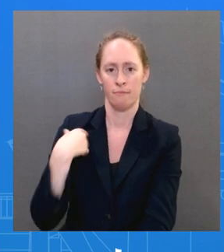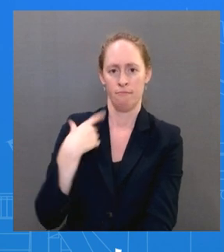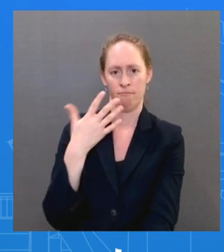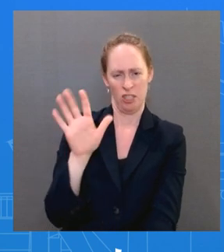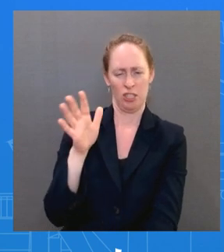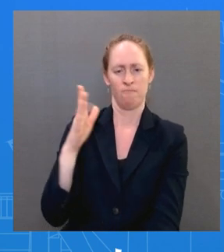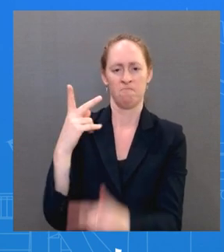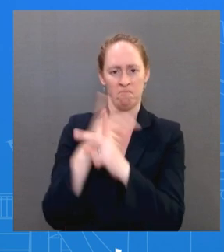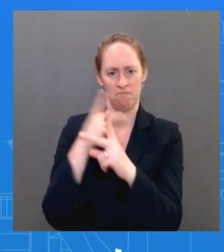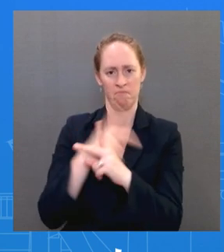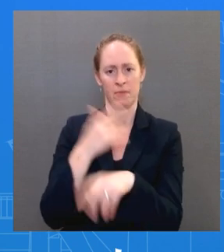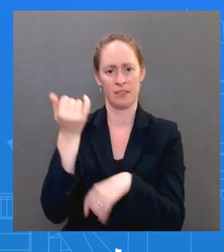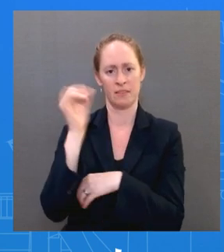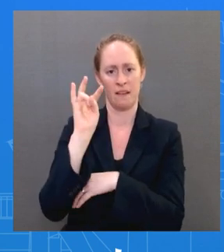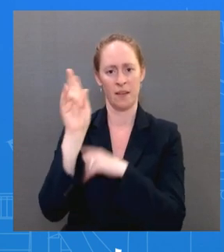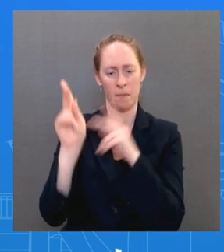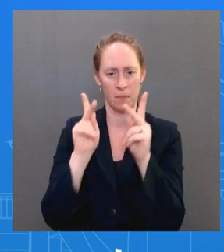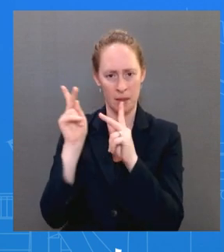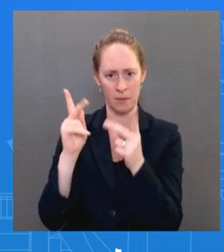And